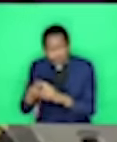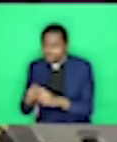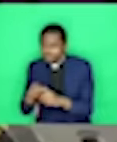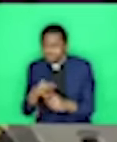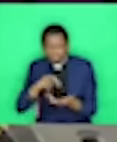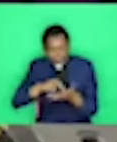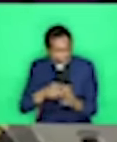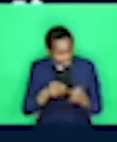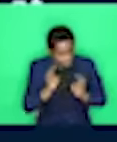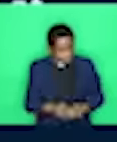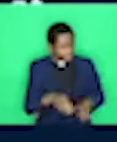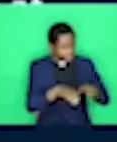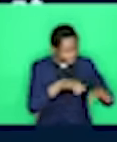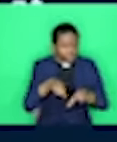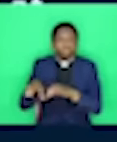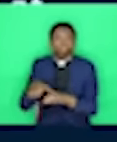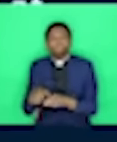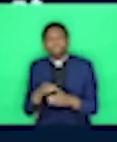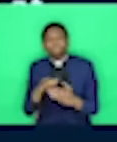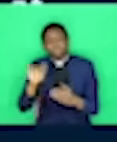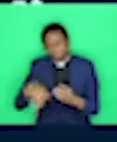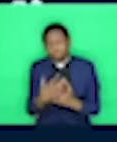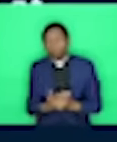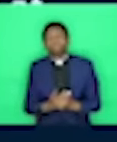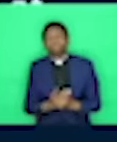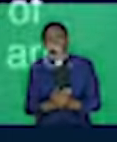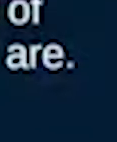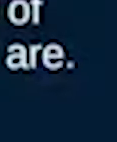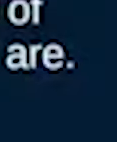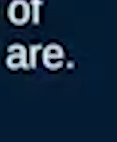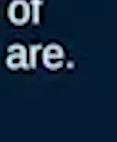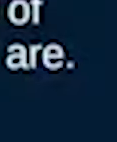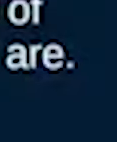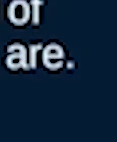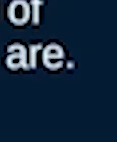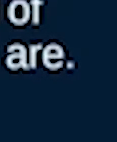human activity. Wenum nyina no eyensunsu anso anipa bra bobone edeba. And a